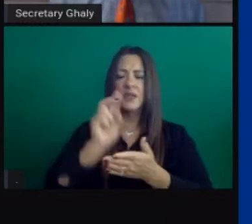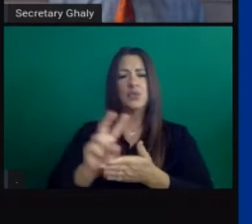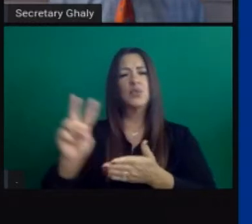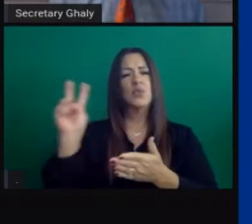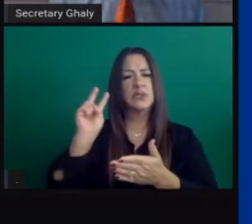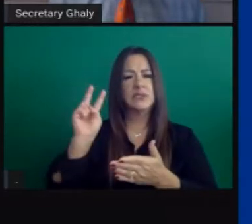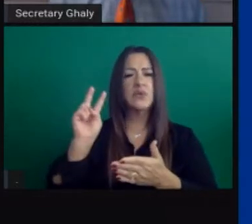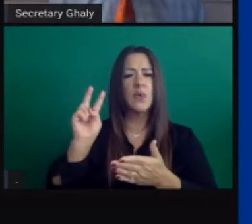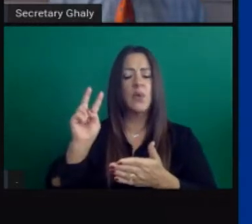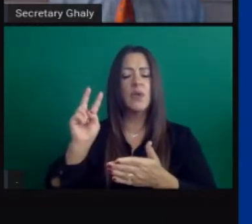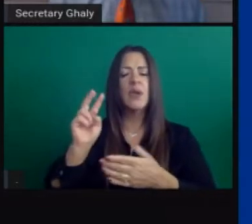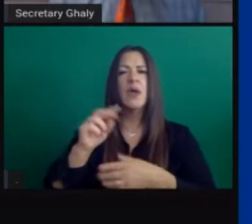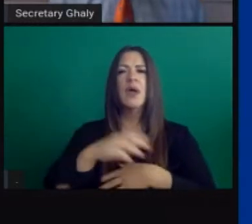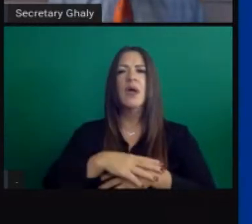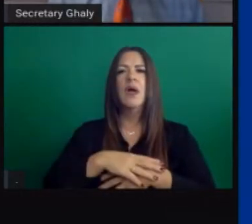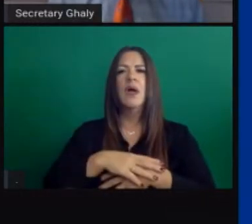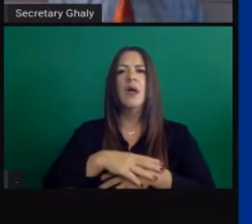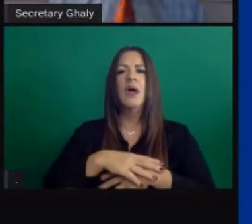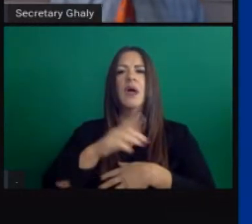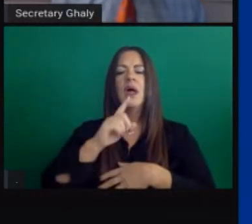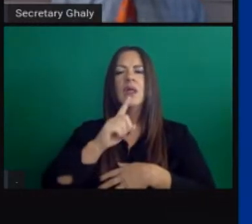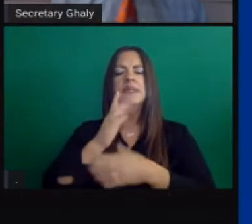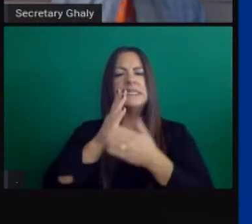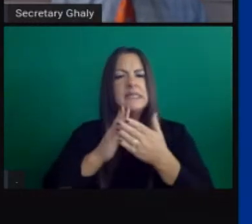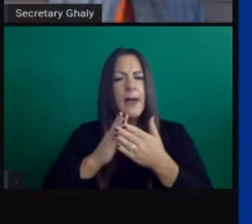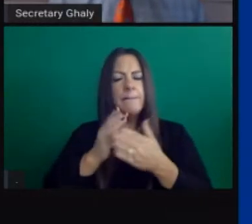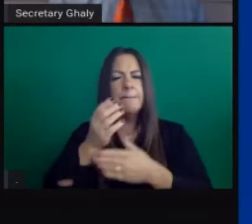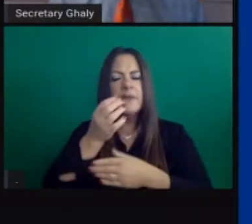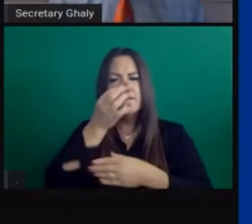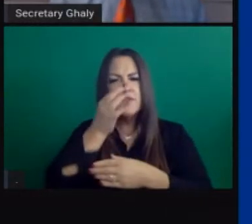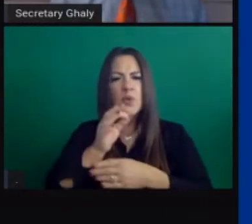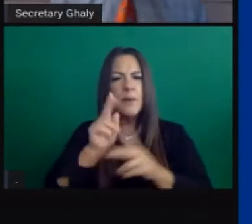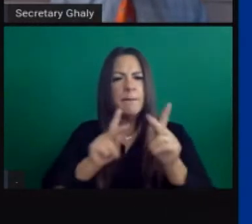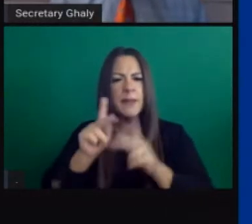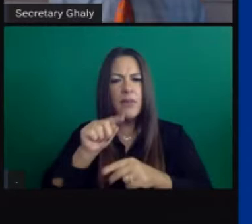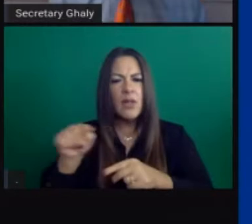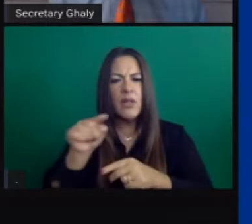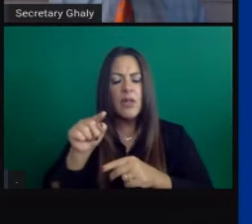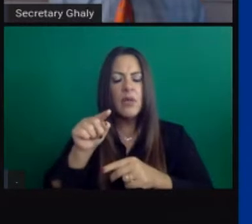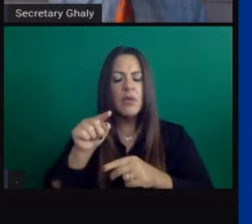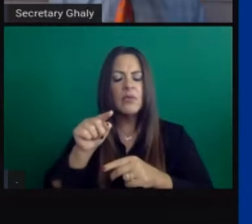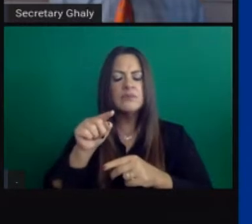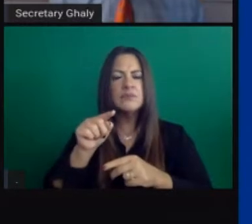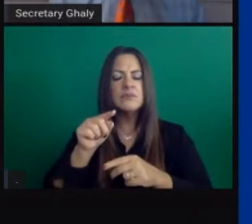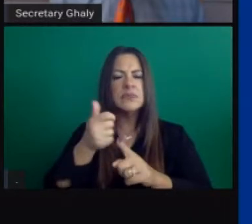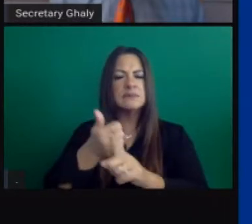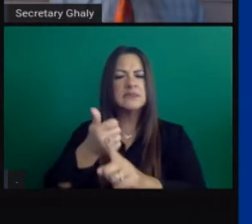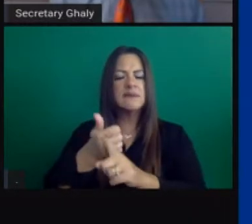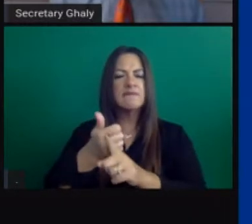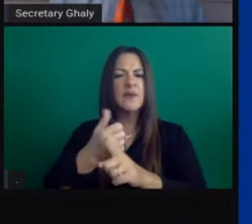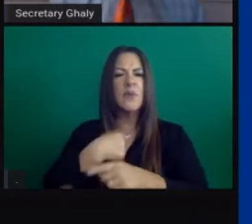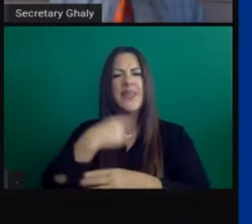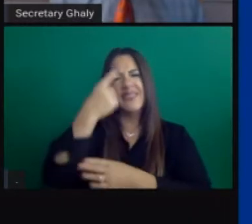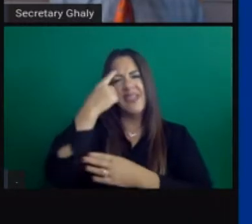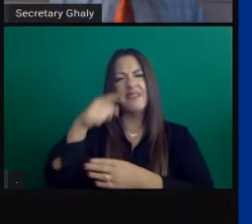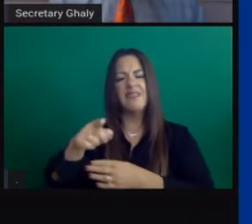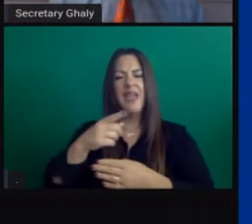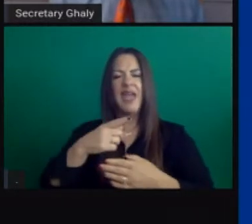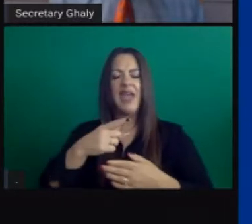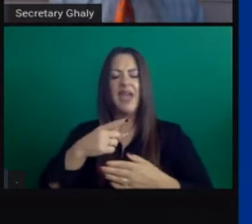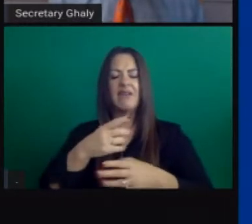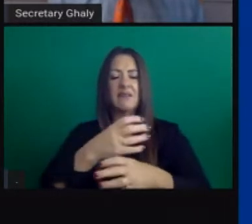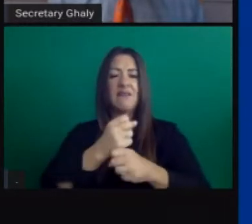before, there was a set of individuals who had what we think is really an allergic